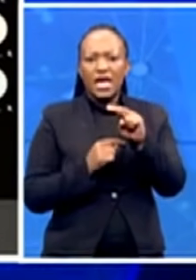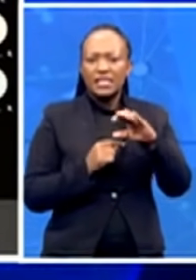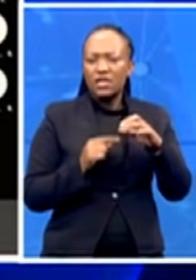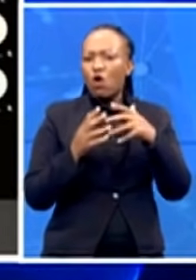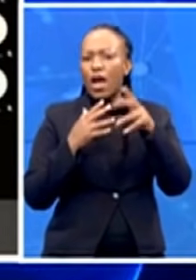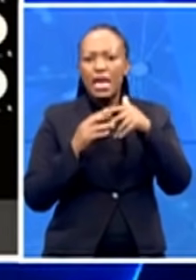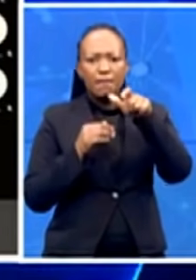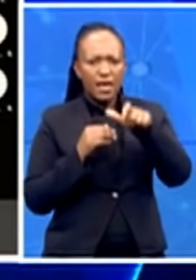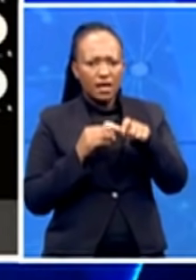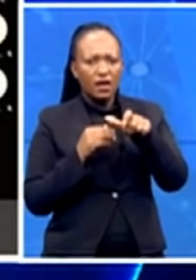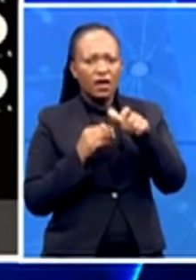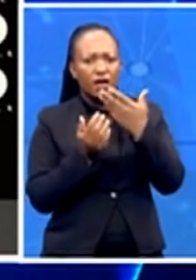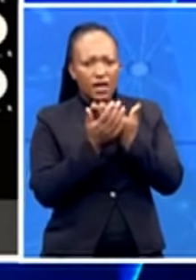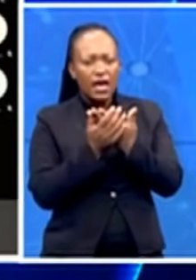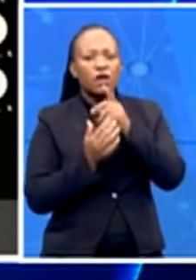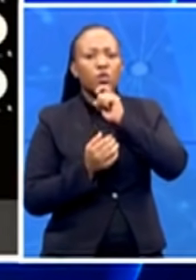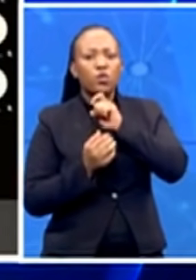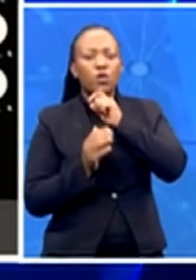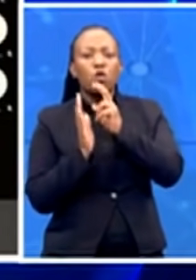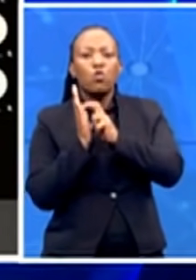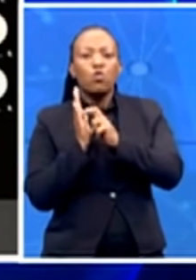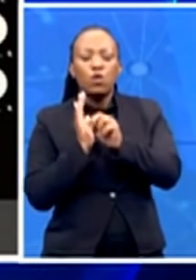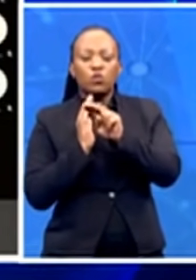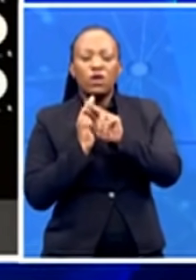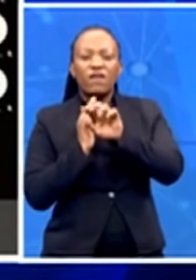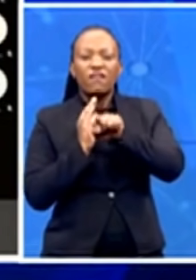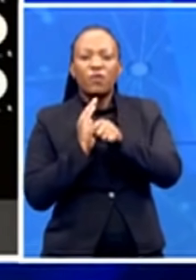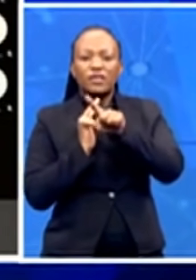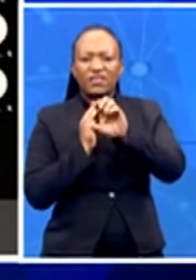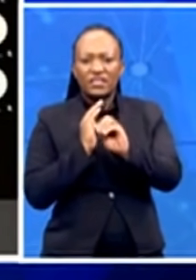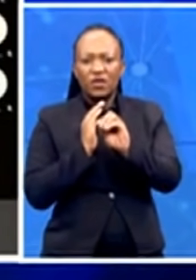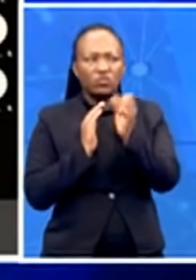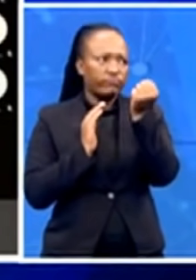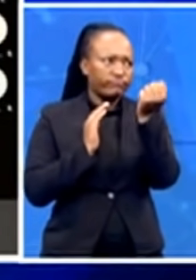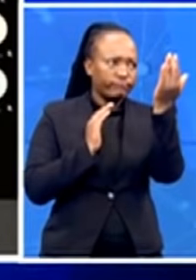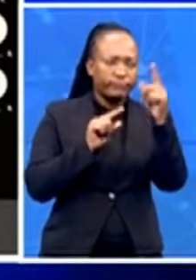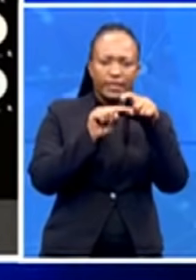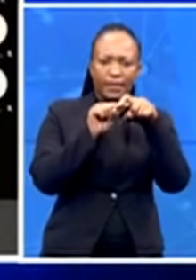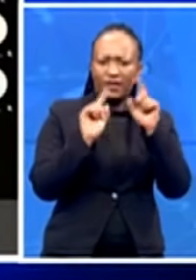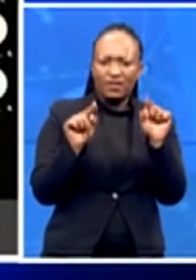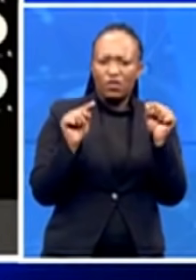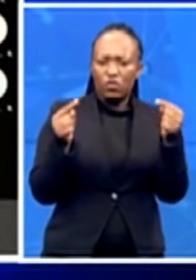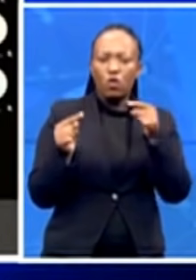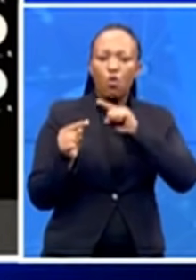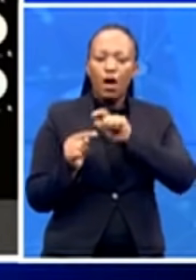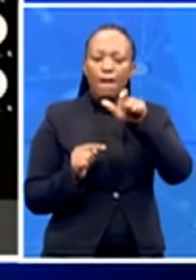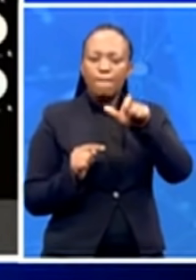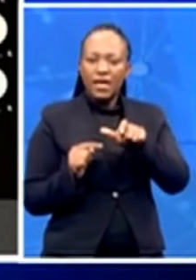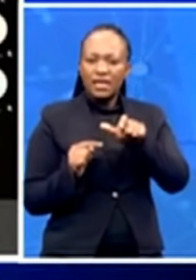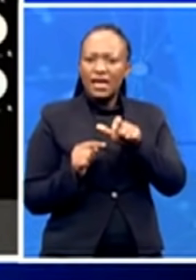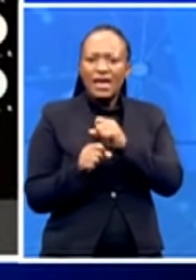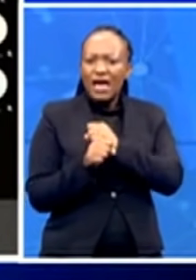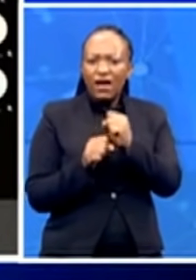Rule 2570 in circumstances where the individual in question has not been charged. That